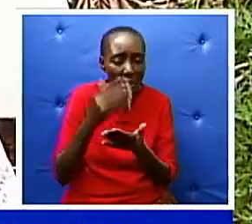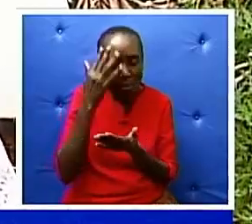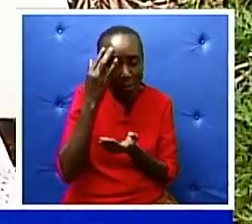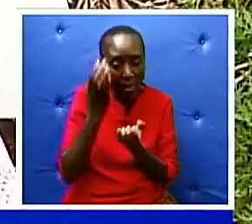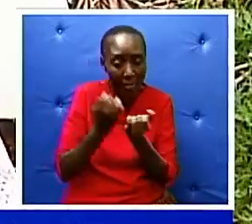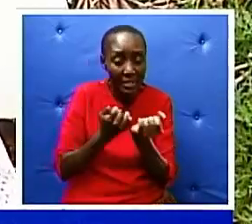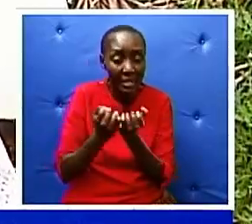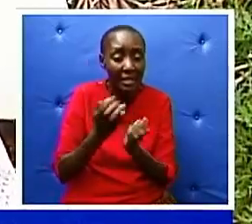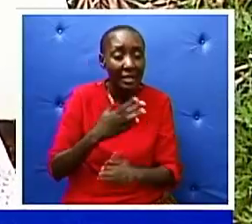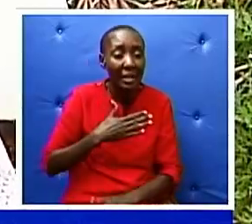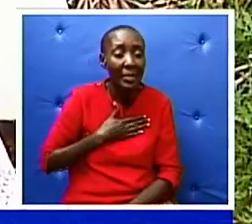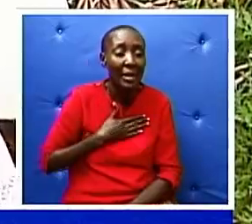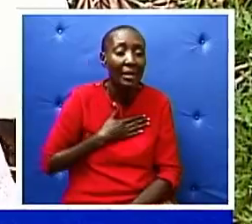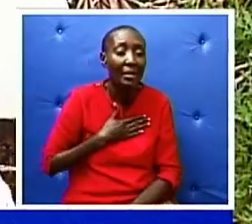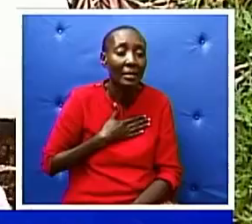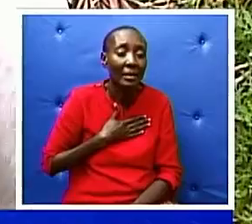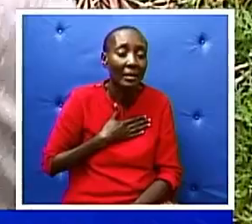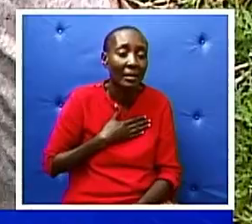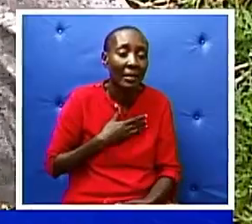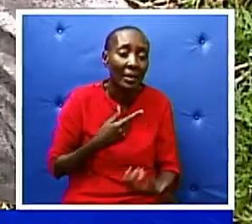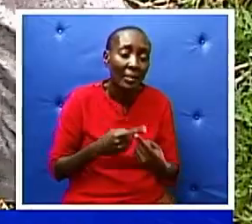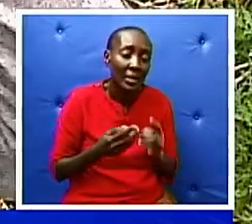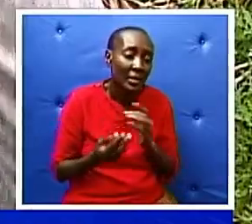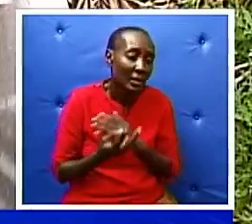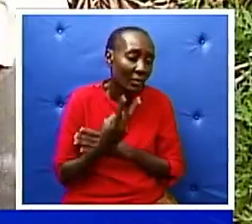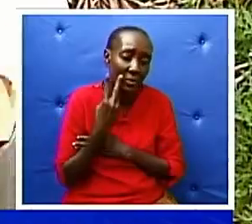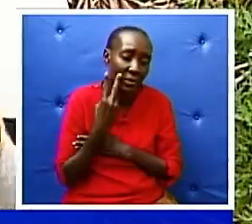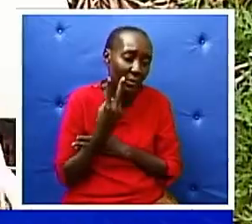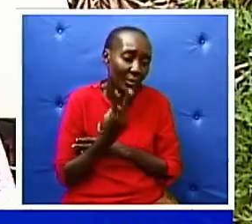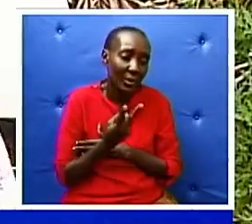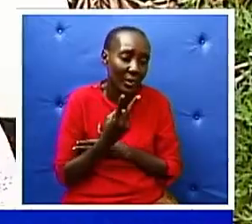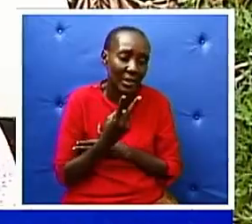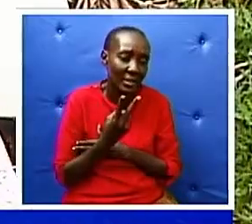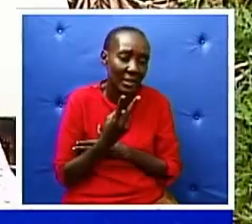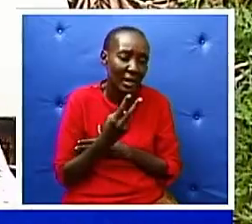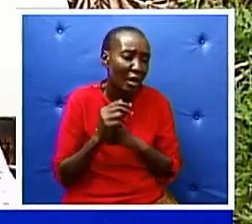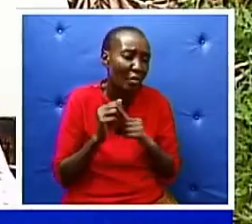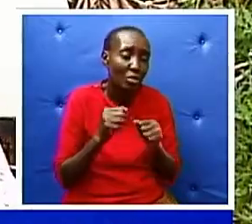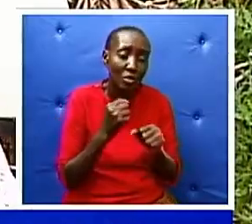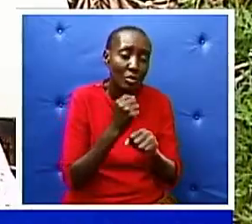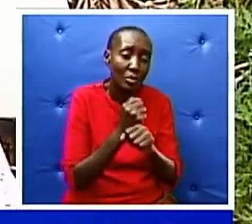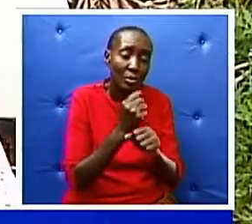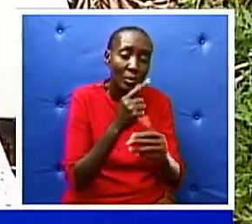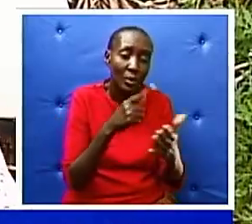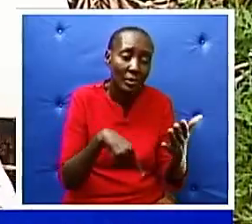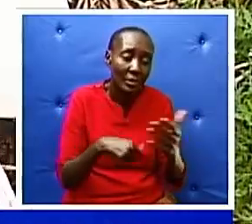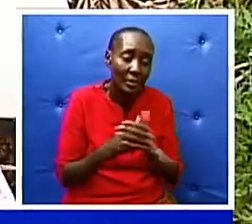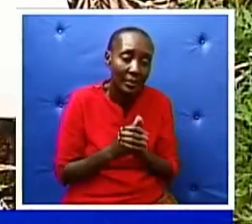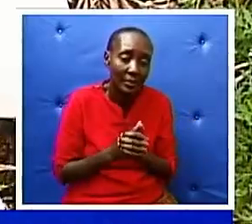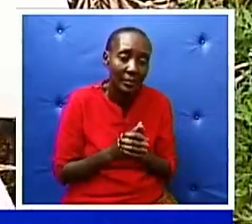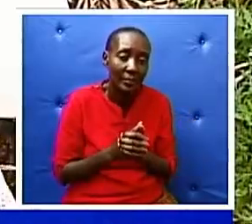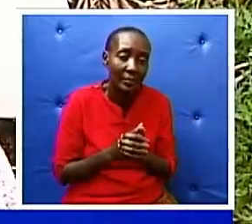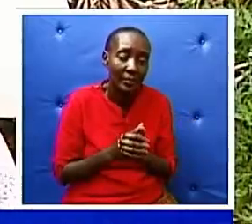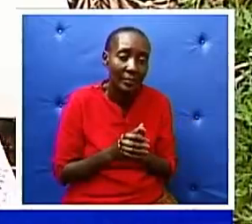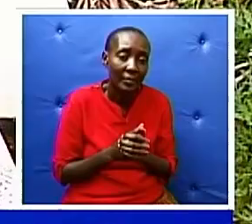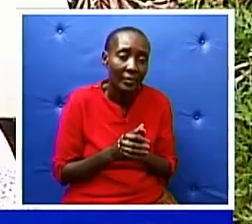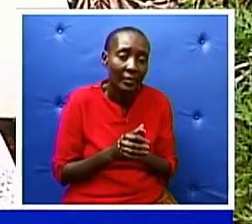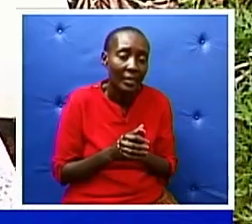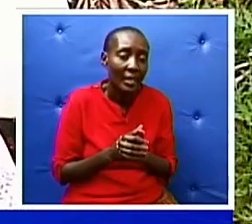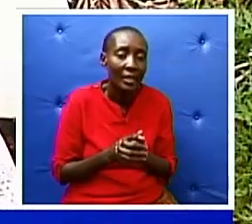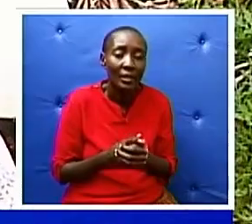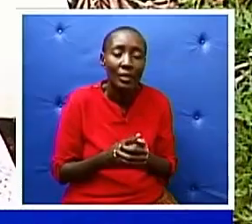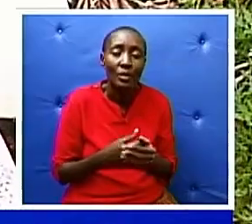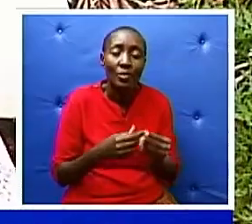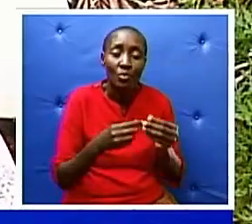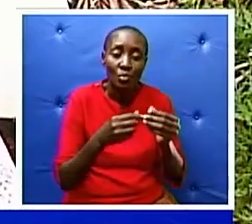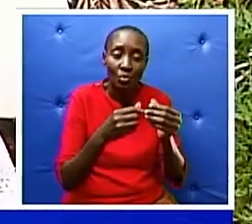all that. But you look at it from what can we do to overcome this together,